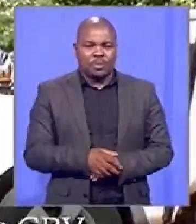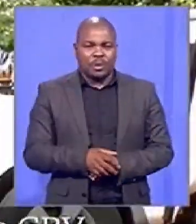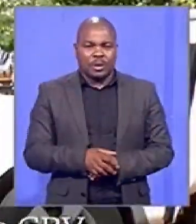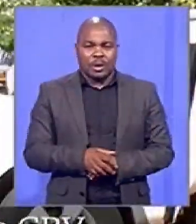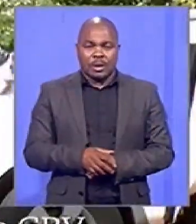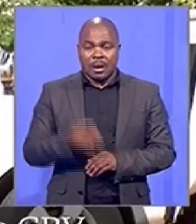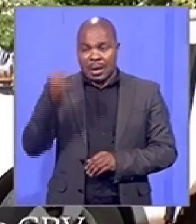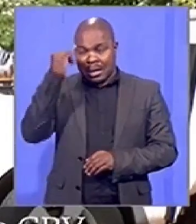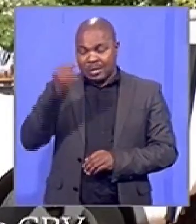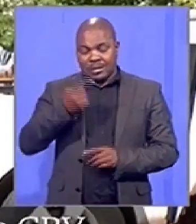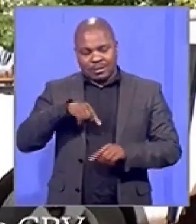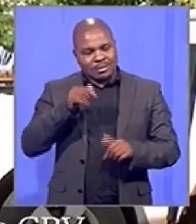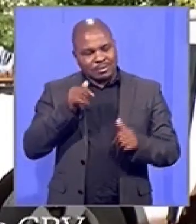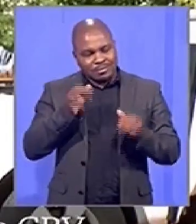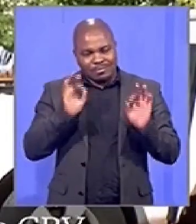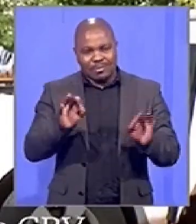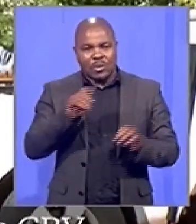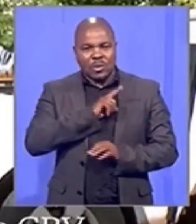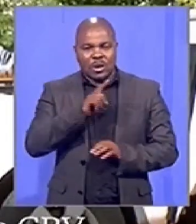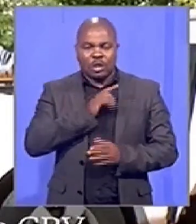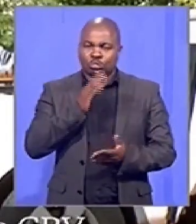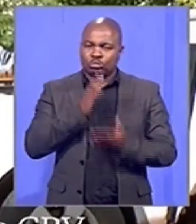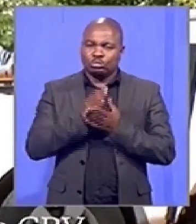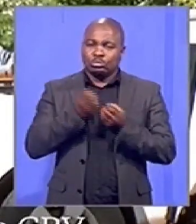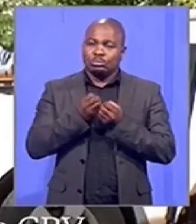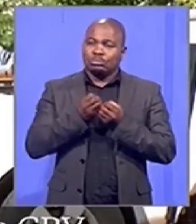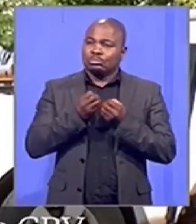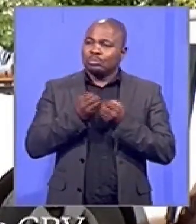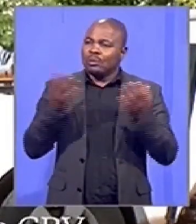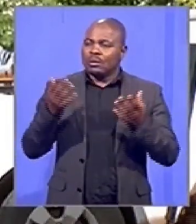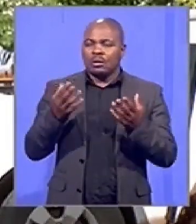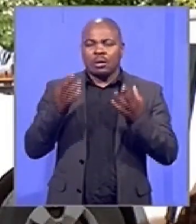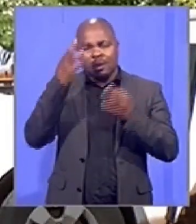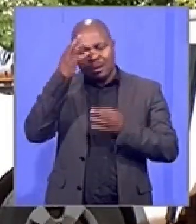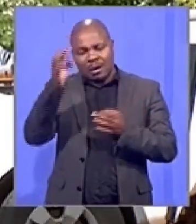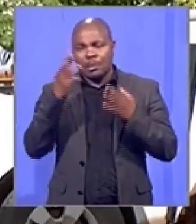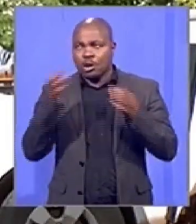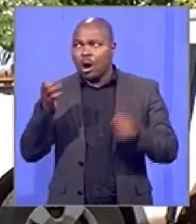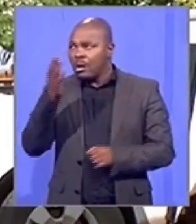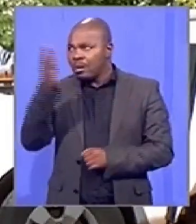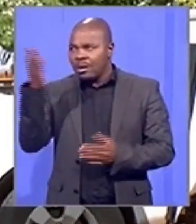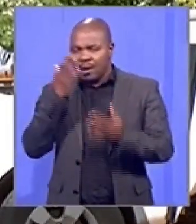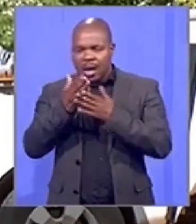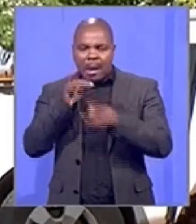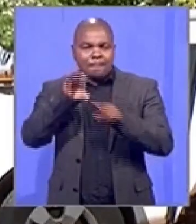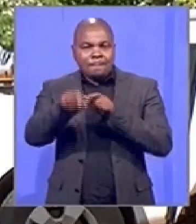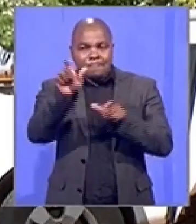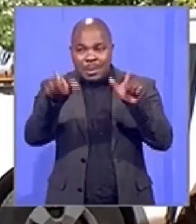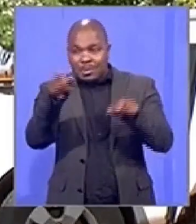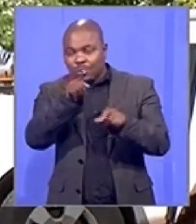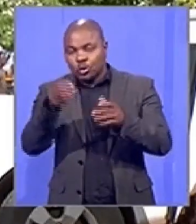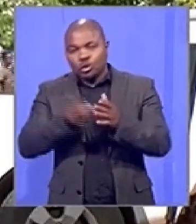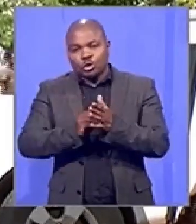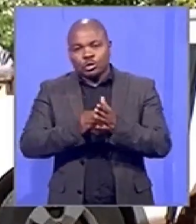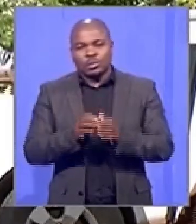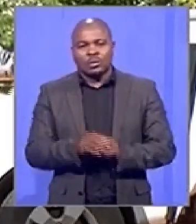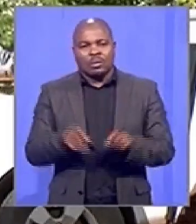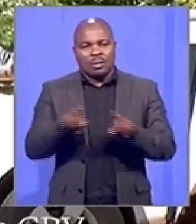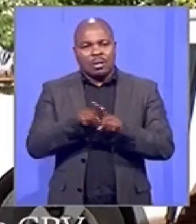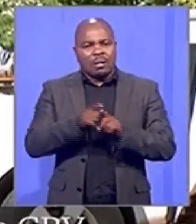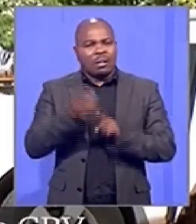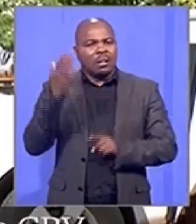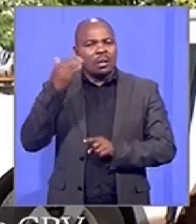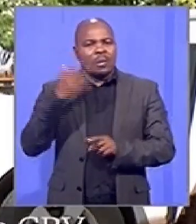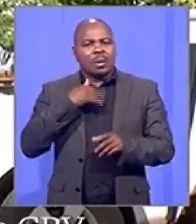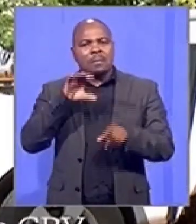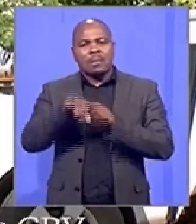right? Because there is definitely a lot of government resources that could be used to find these people. The same way they were able to